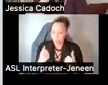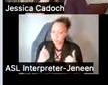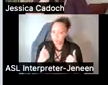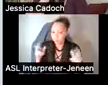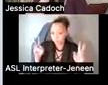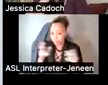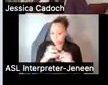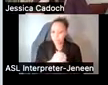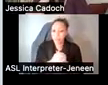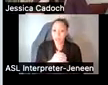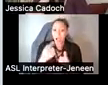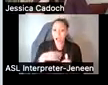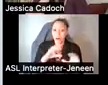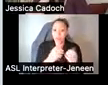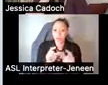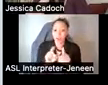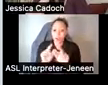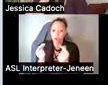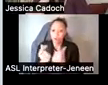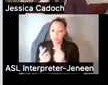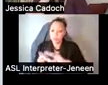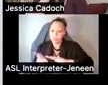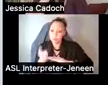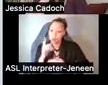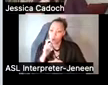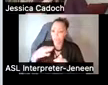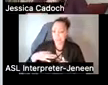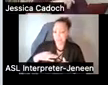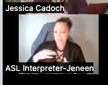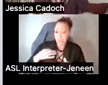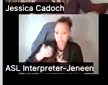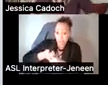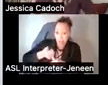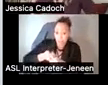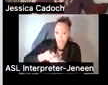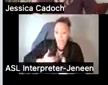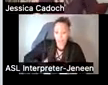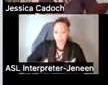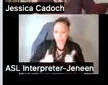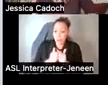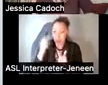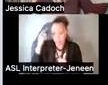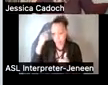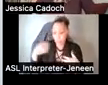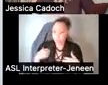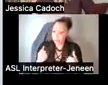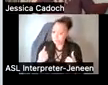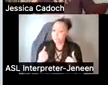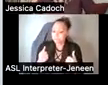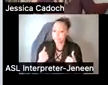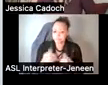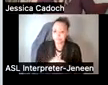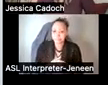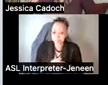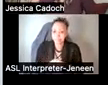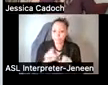Our classes and groups are facilitated by volunteers who themselves are living with a mental health issue or supporting someone who is. So this is